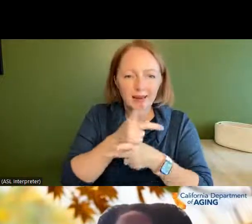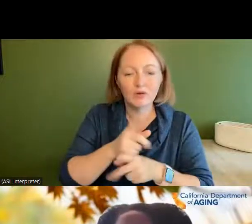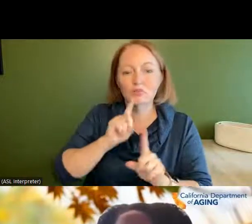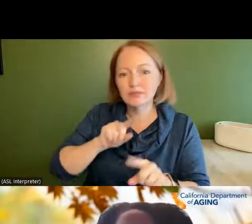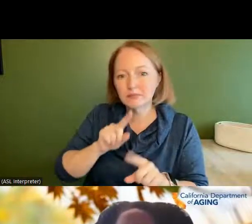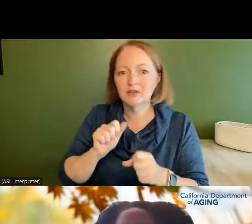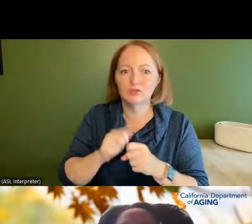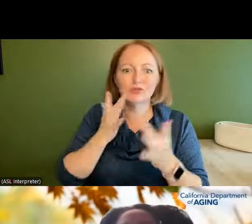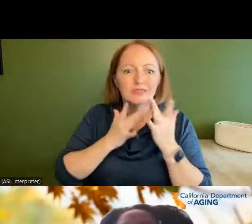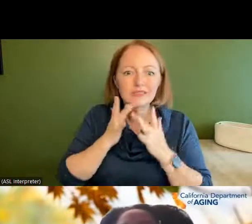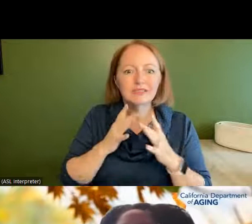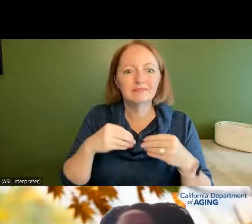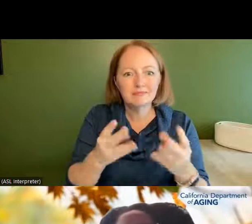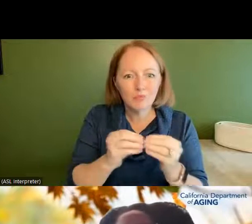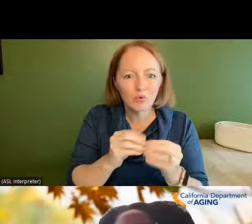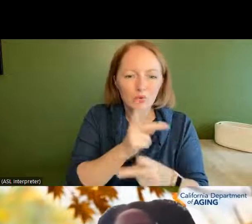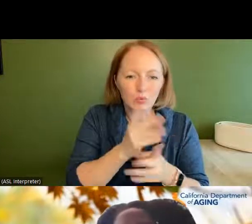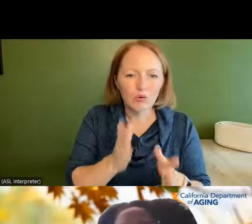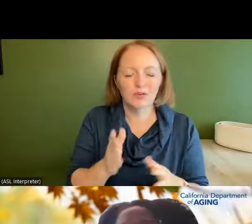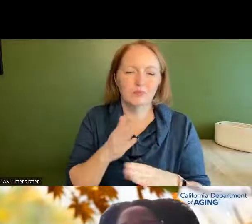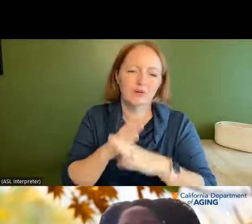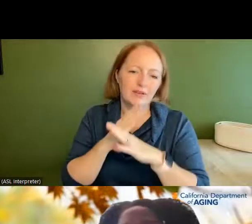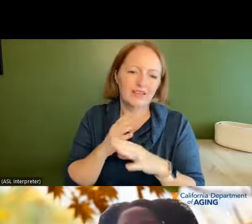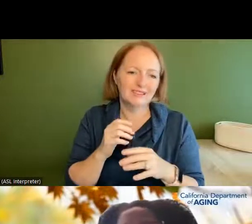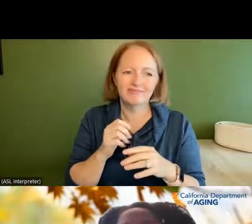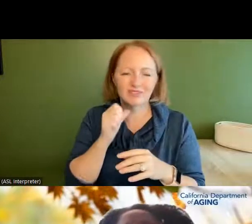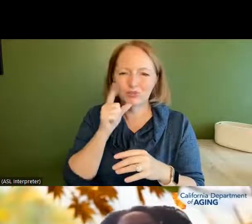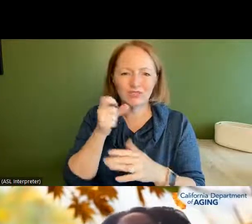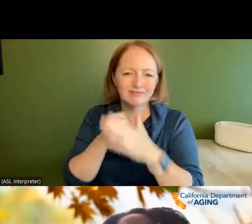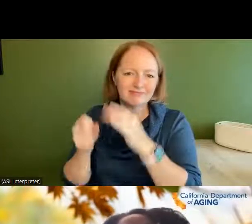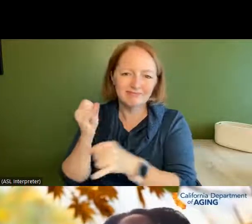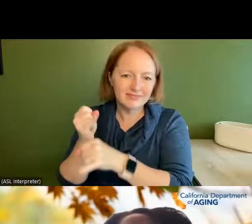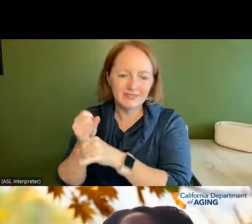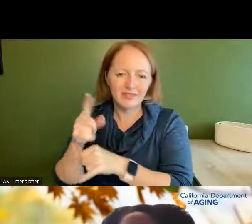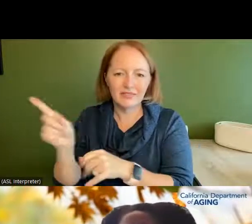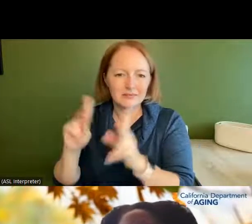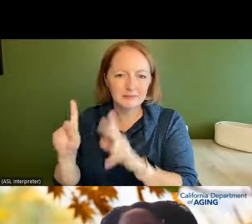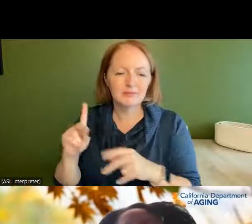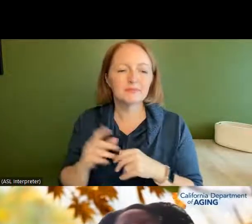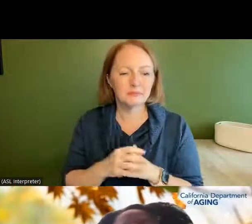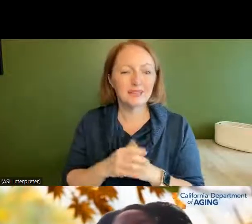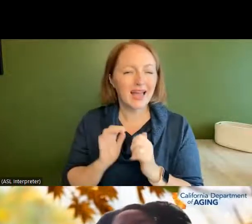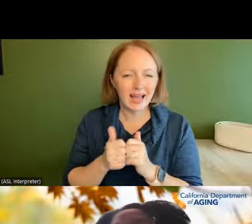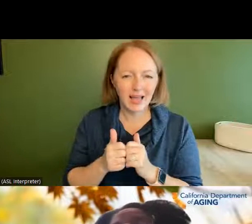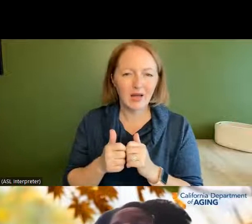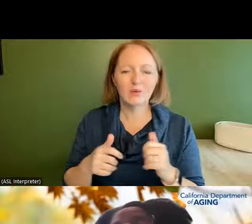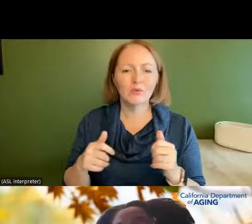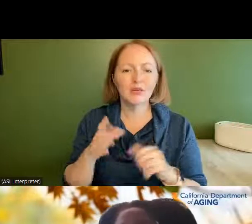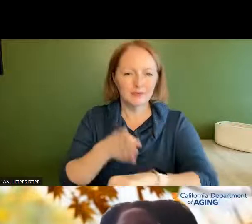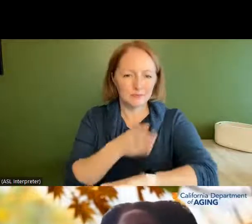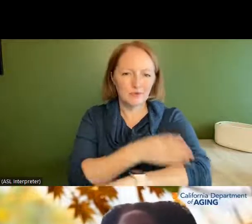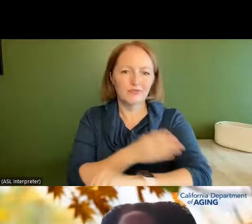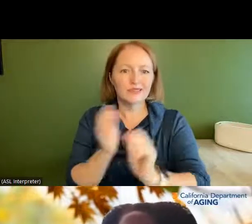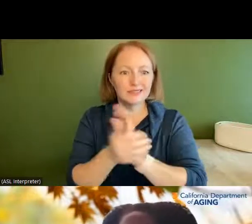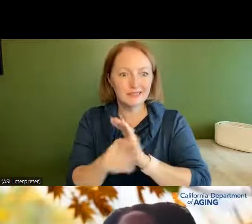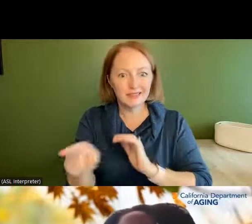worker shortages, prevent unnecessary institutionalization. And we want to do that by improving the skills